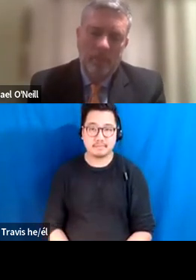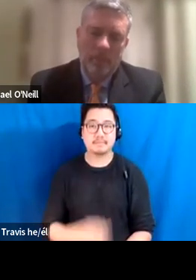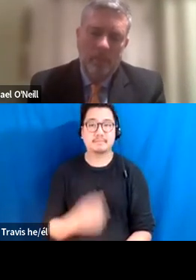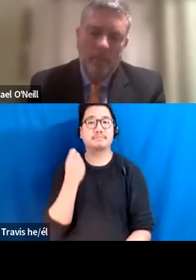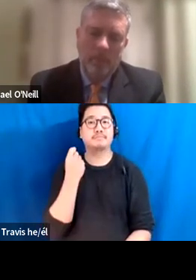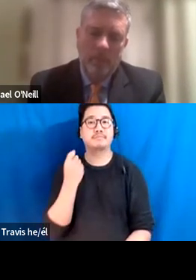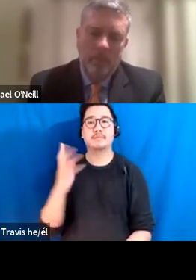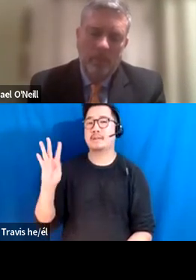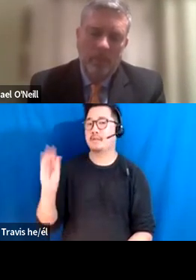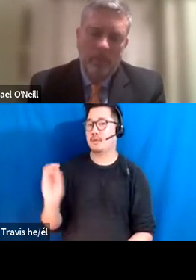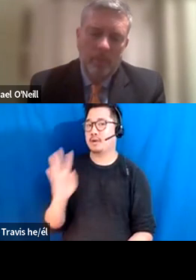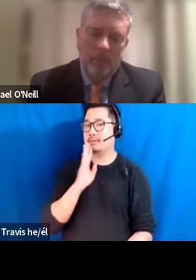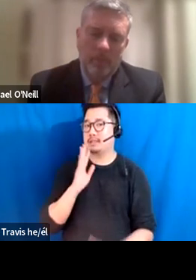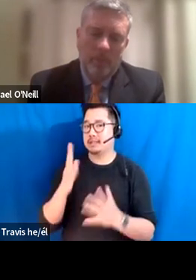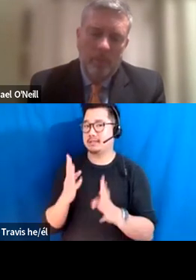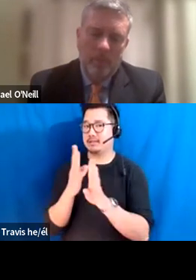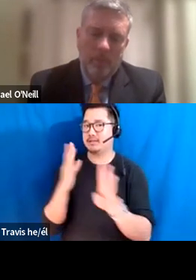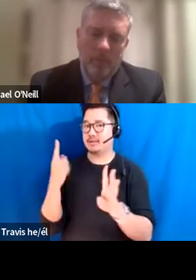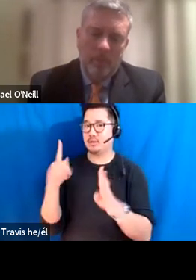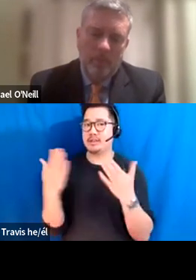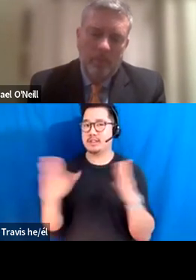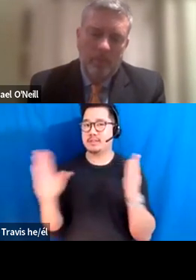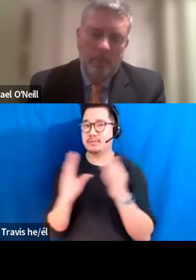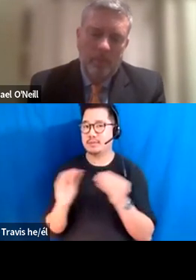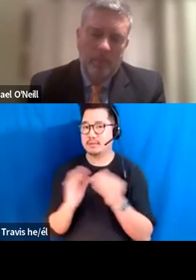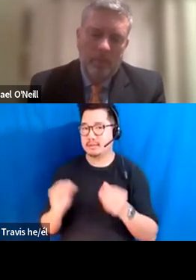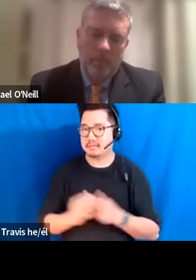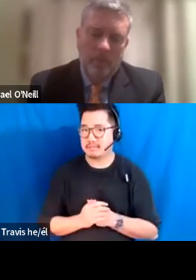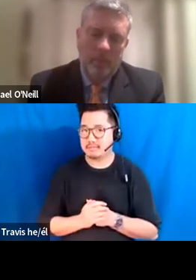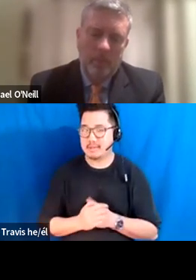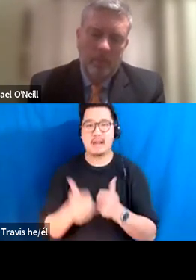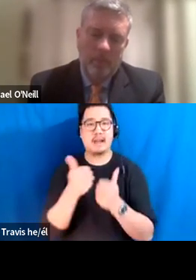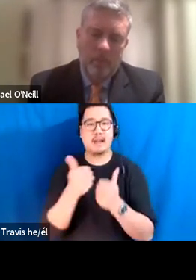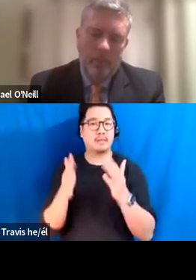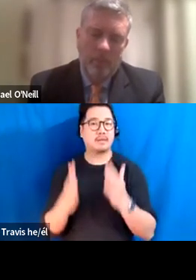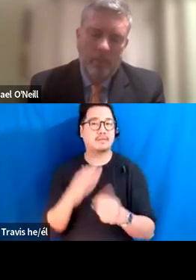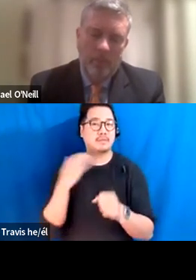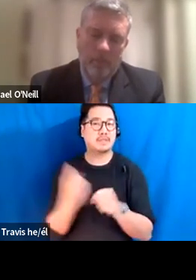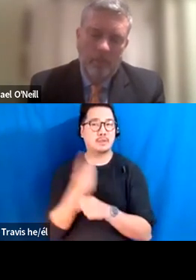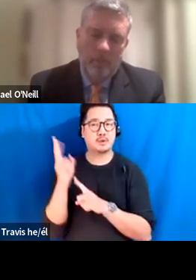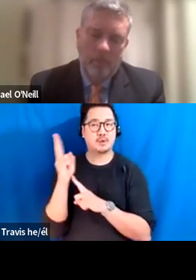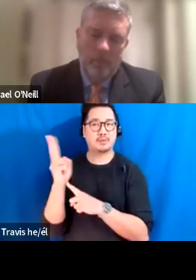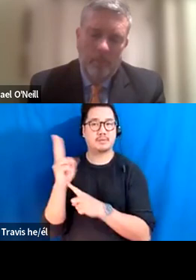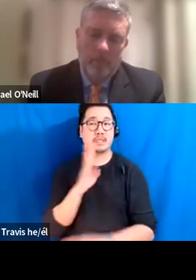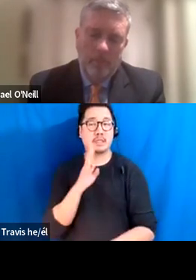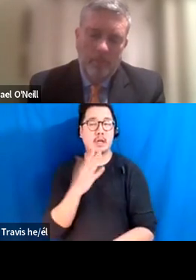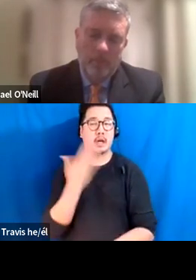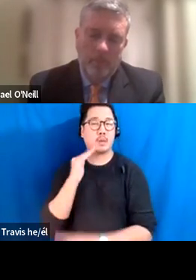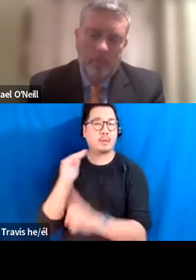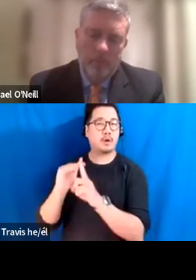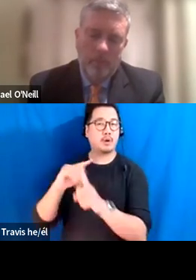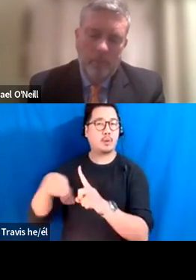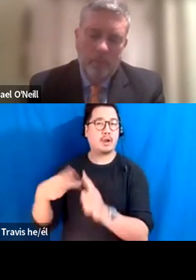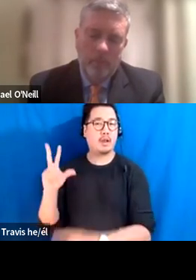speakers for general public comment each person will have two minutes to speak and i'll remind you when you have 30